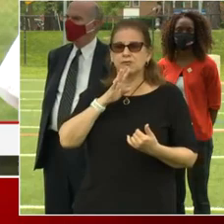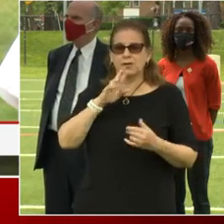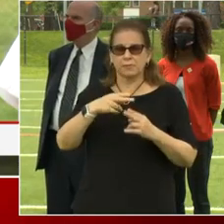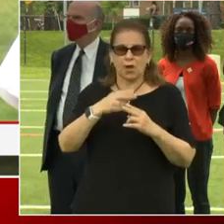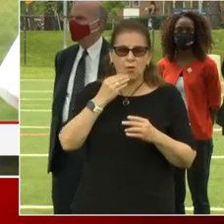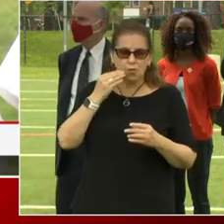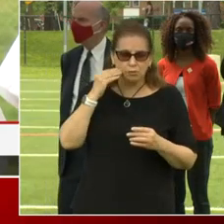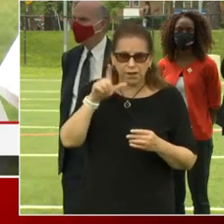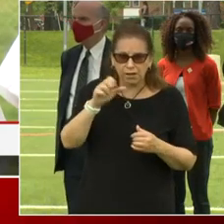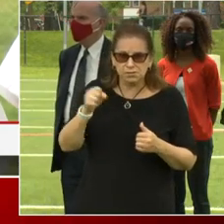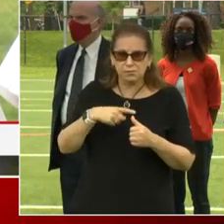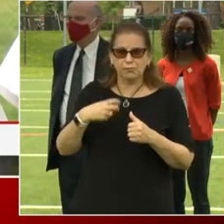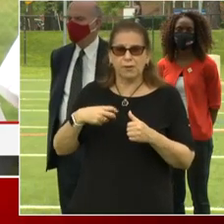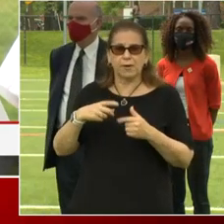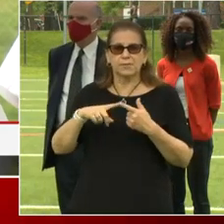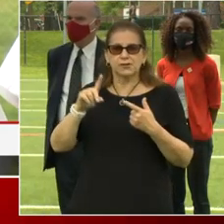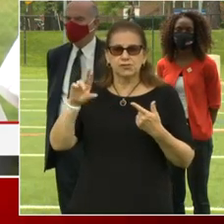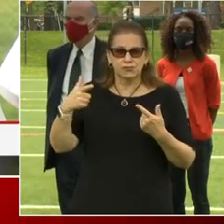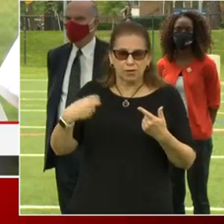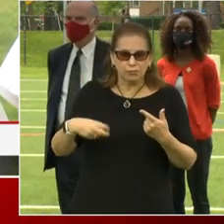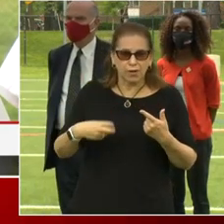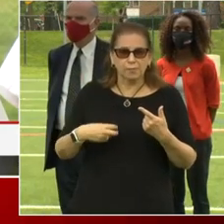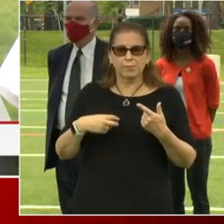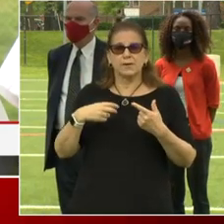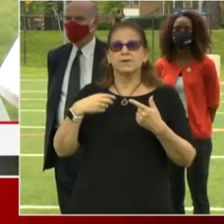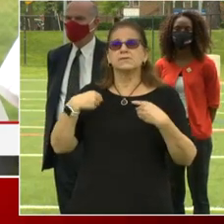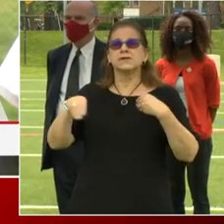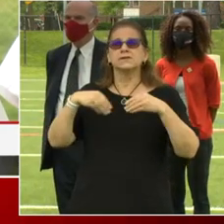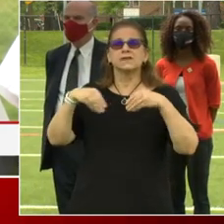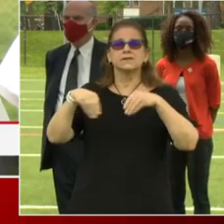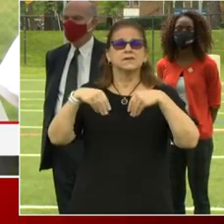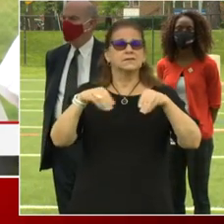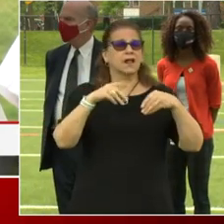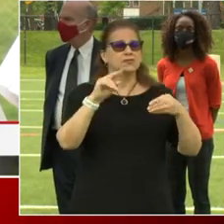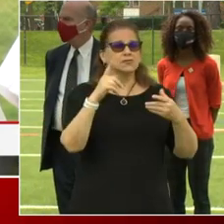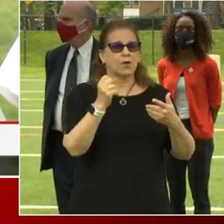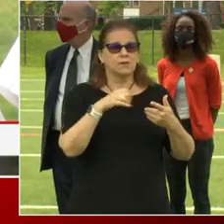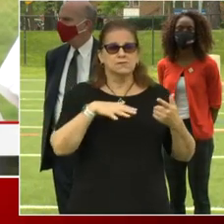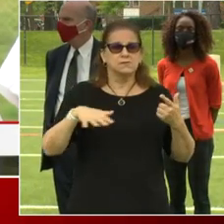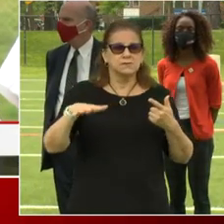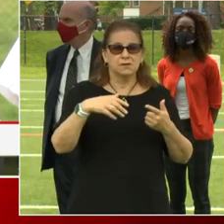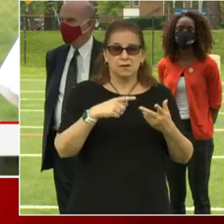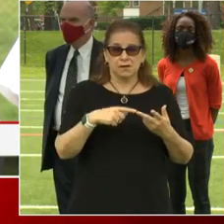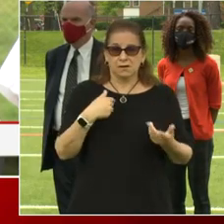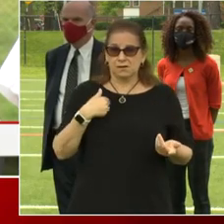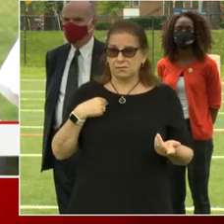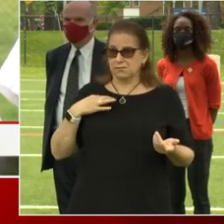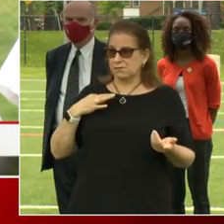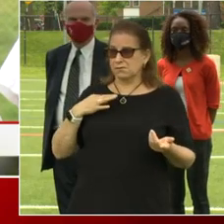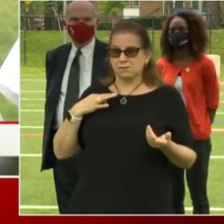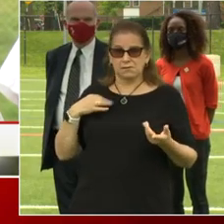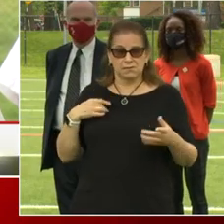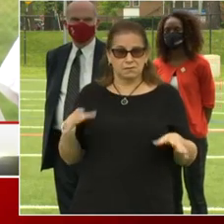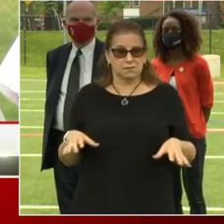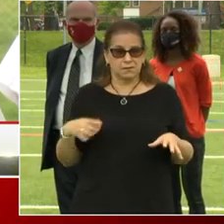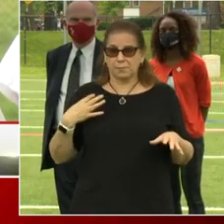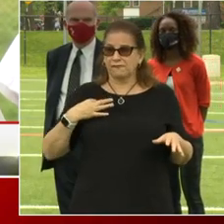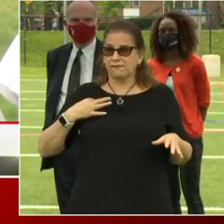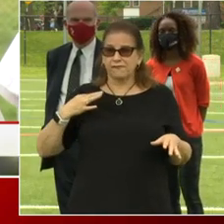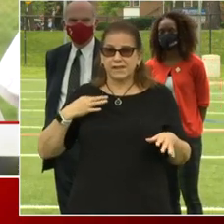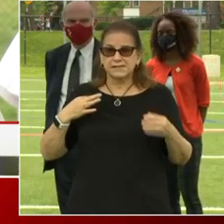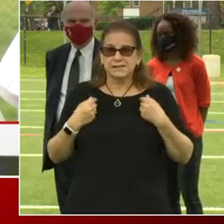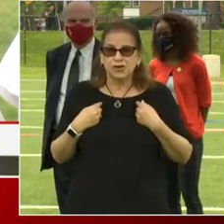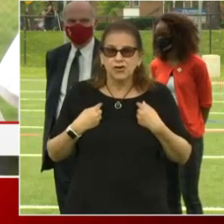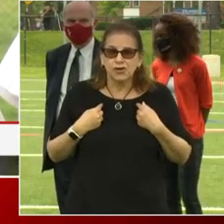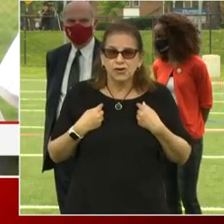illness, but the drugs and everything is overwhelming me. I am only an elected volunteer. Yes, ma'am. And I need